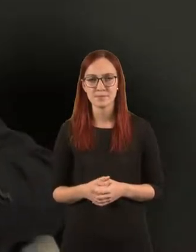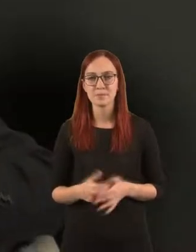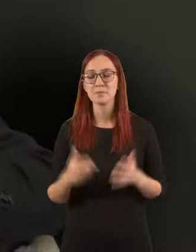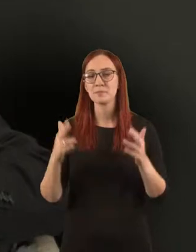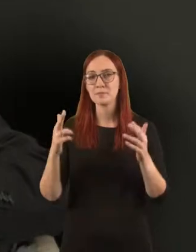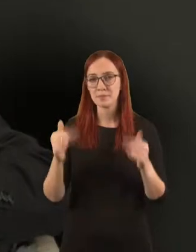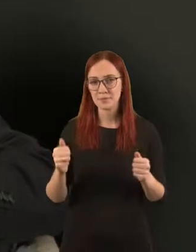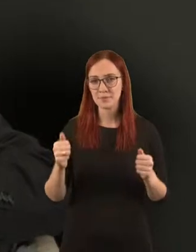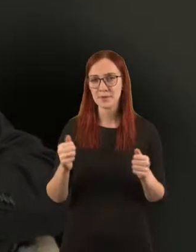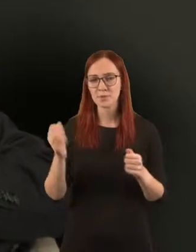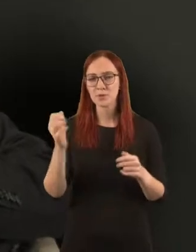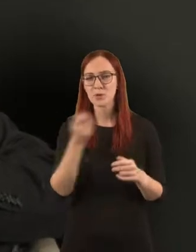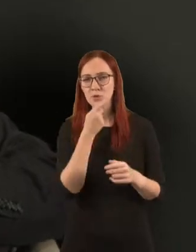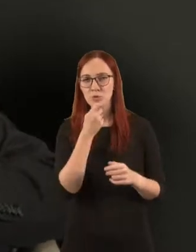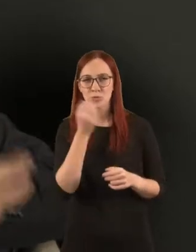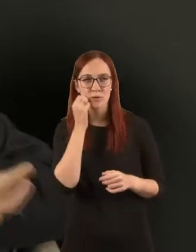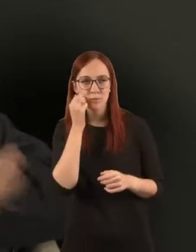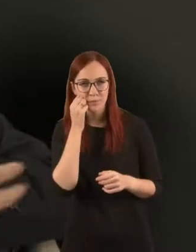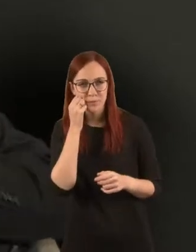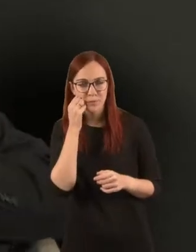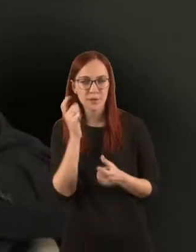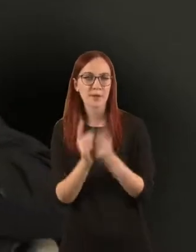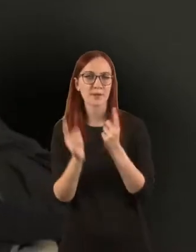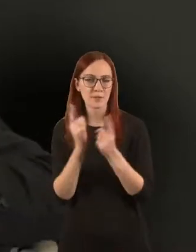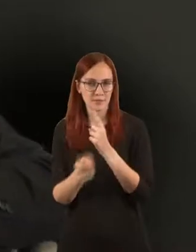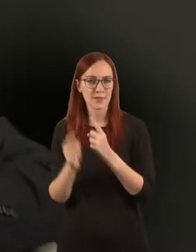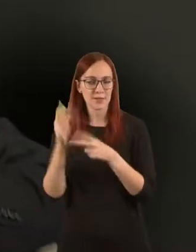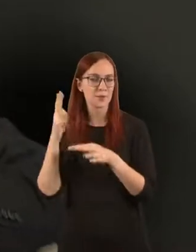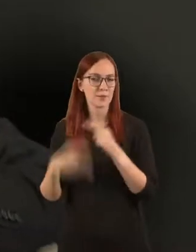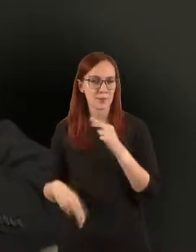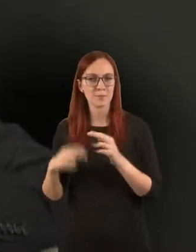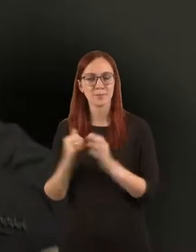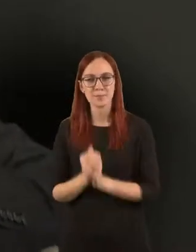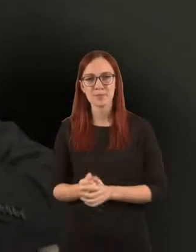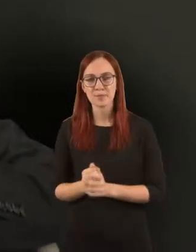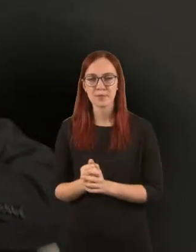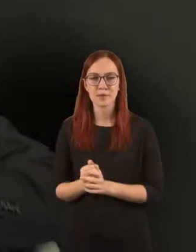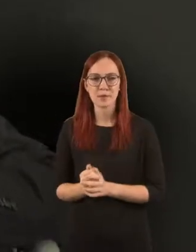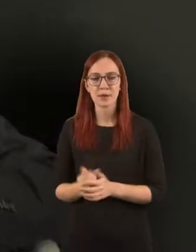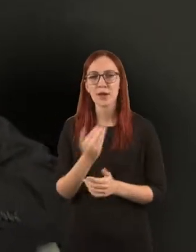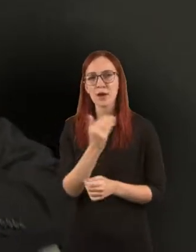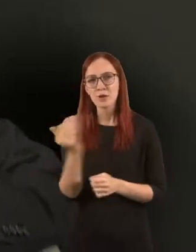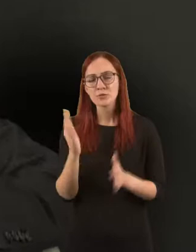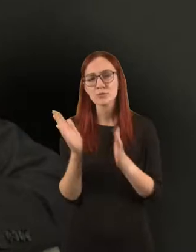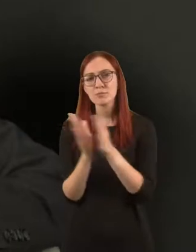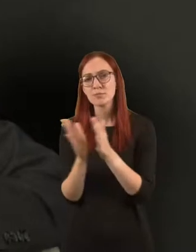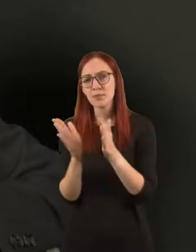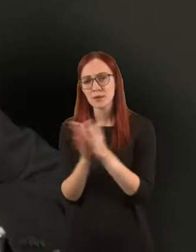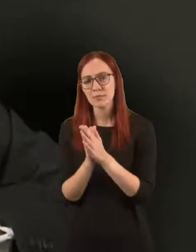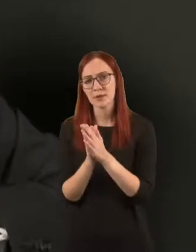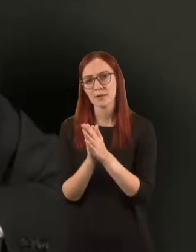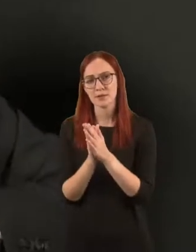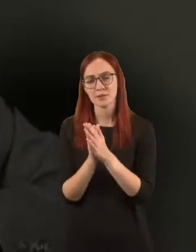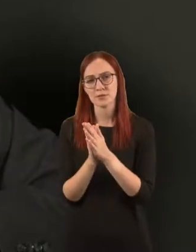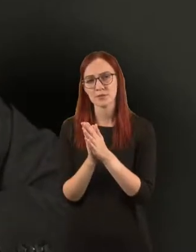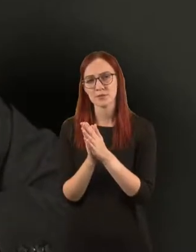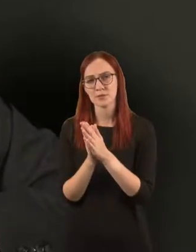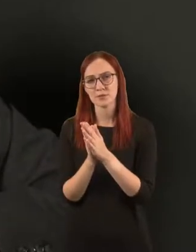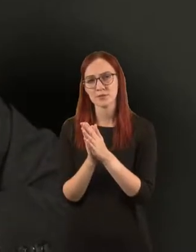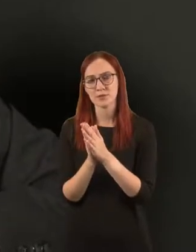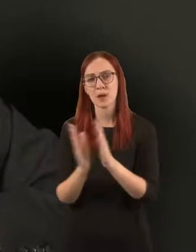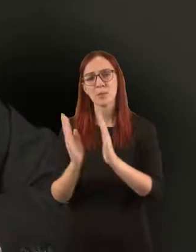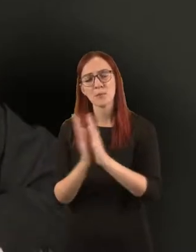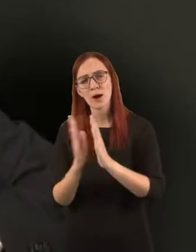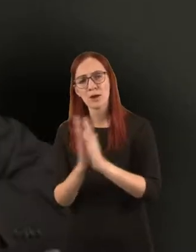ask us to deliver a special chapter on sustainable transport, I will be very frank with you. No? When we